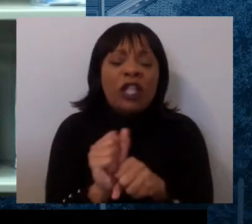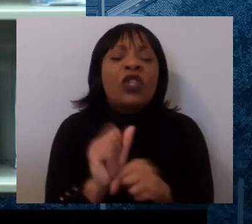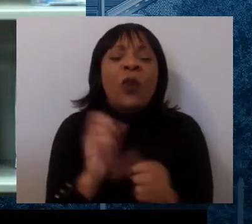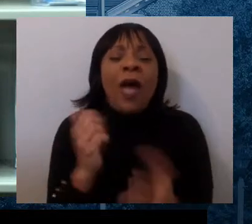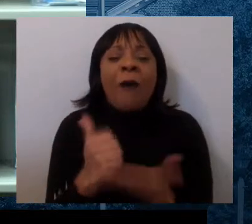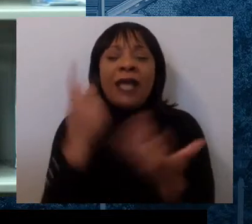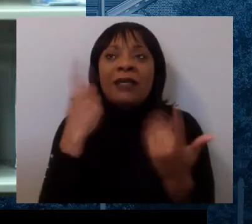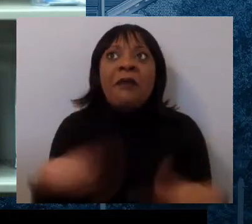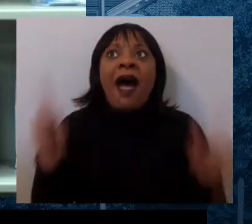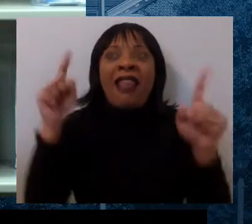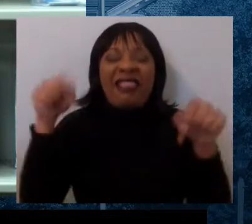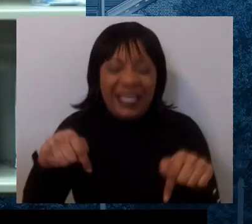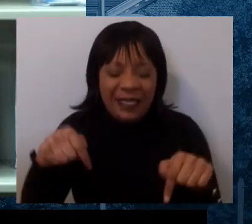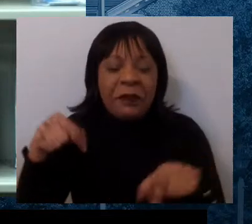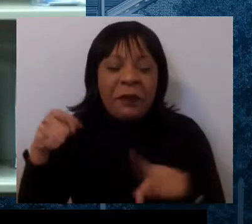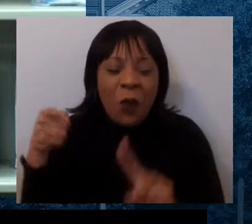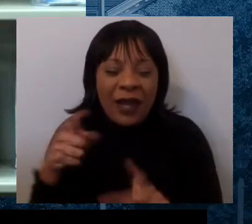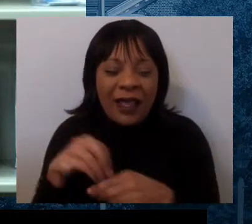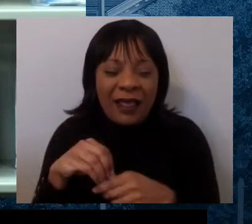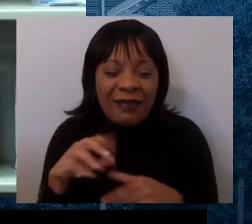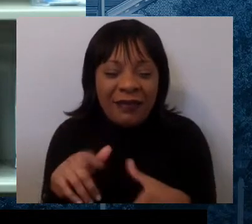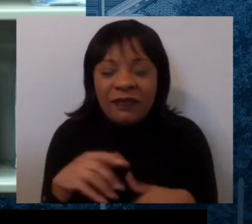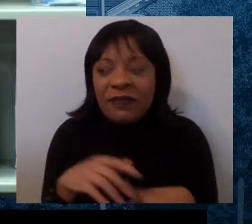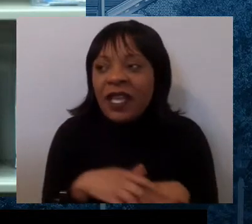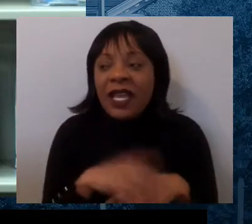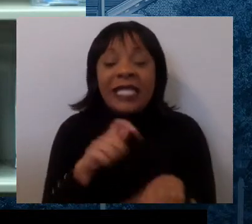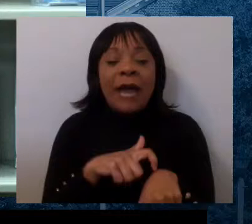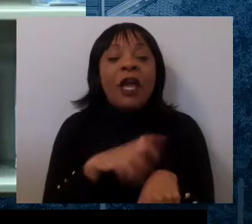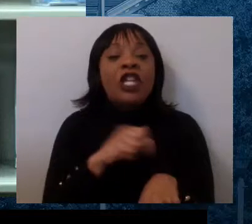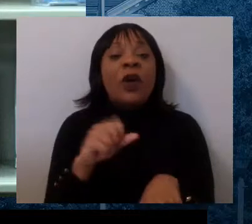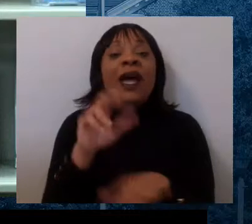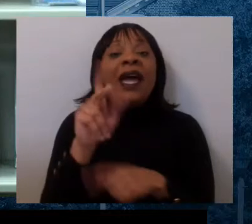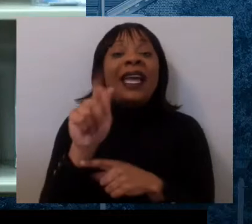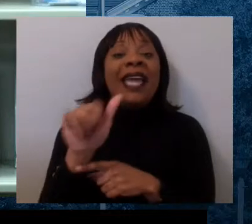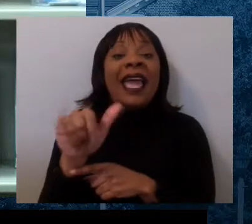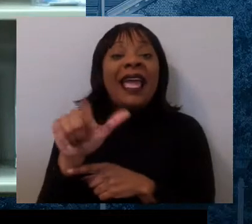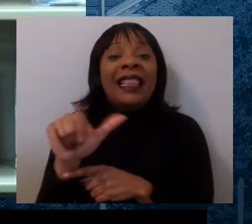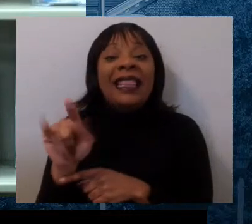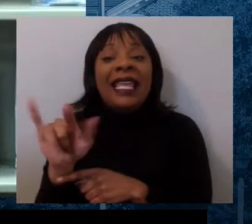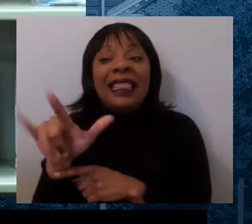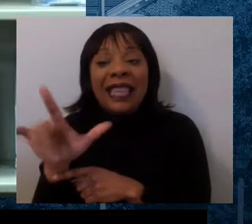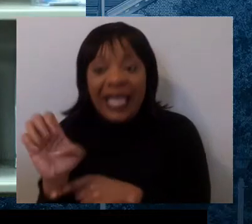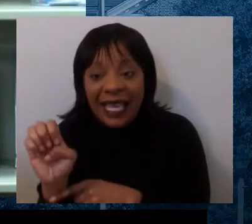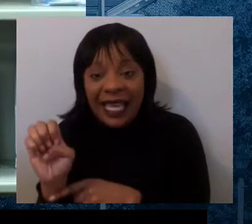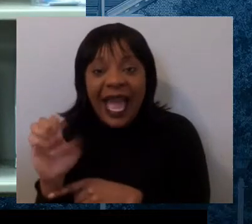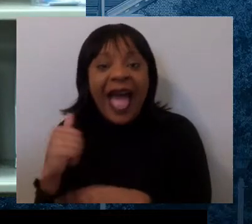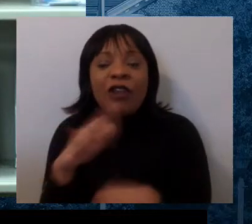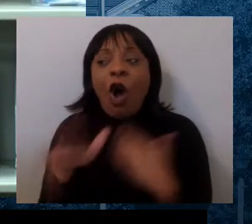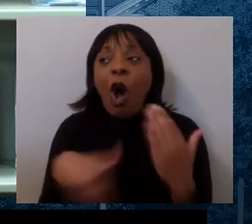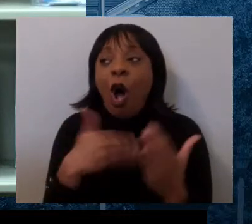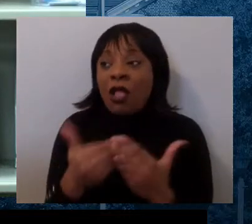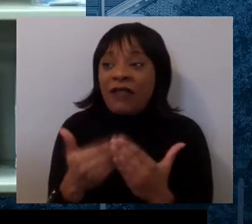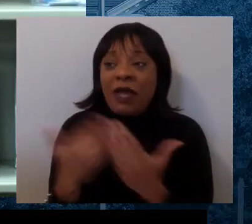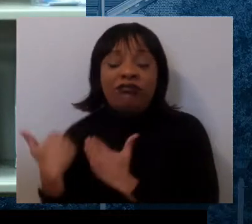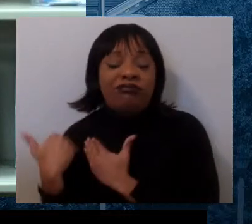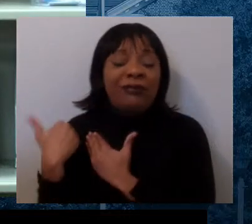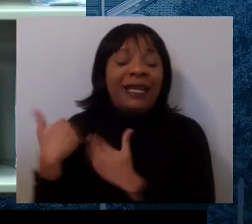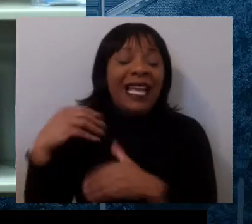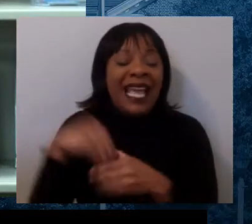Let's see, our Kay Wheatley, who wears all the hats in library land throughout the